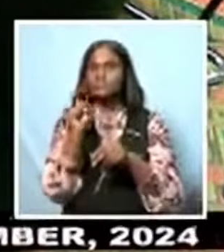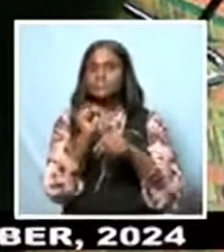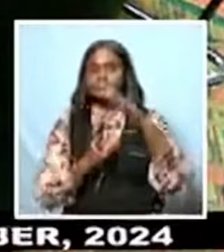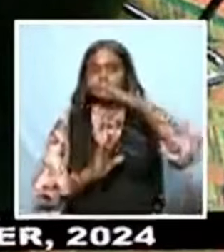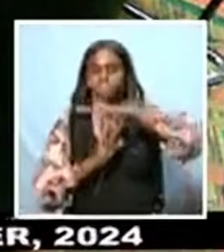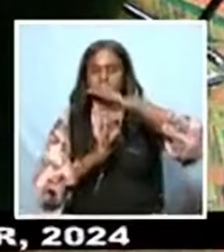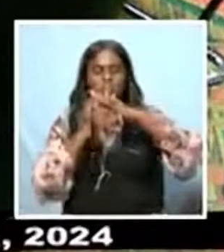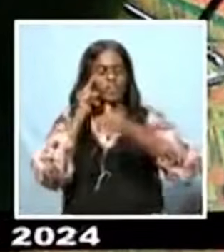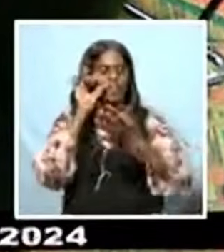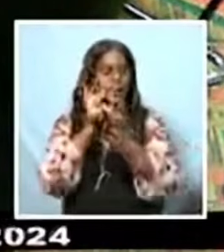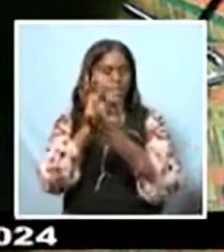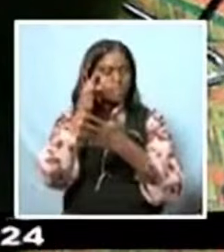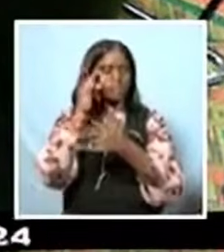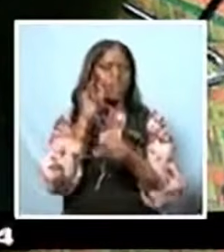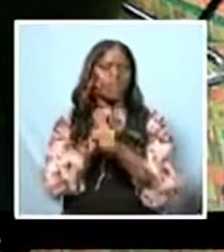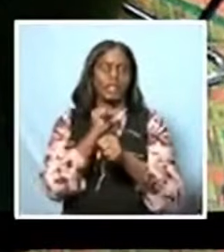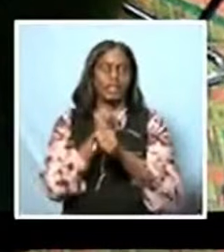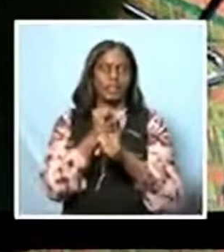work.